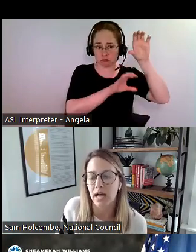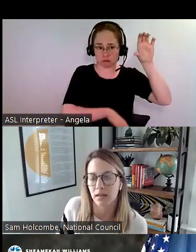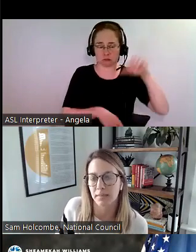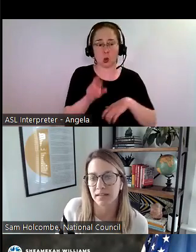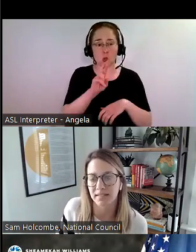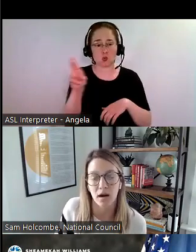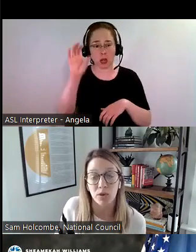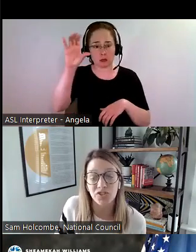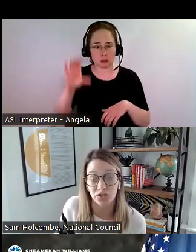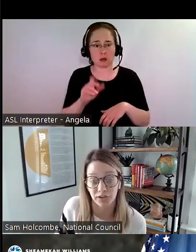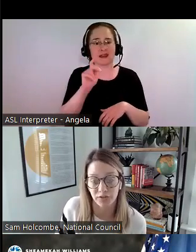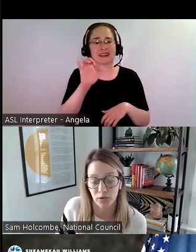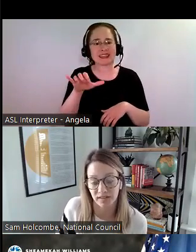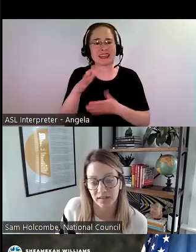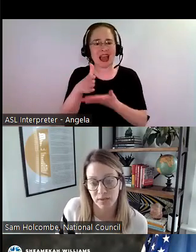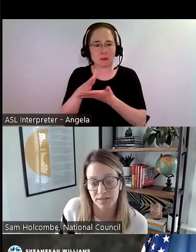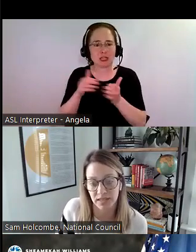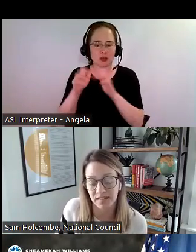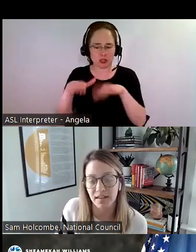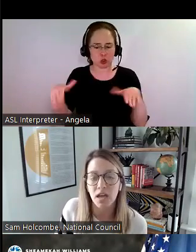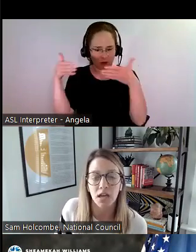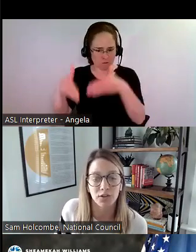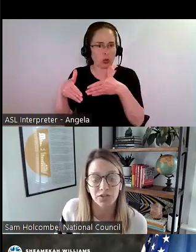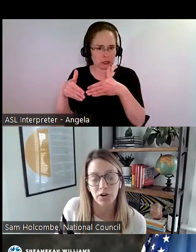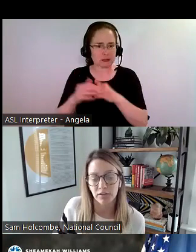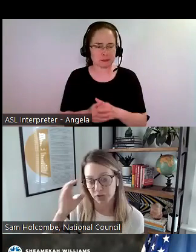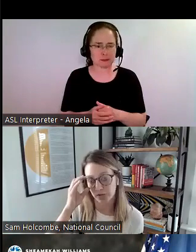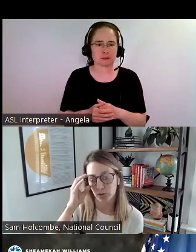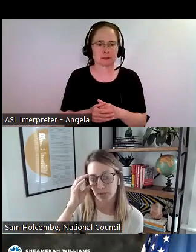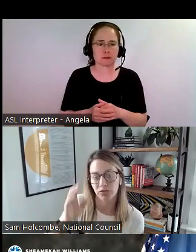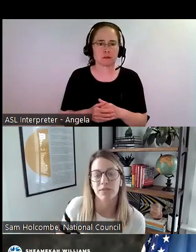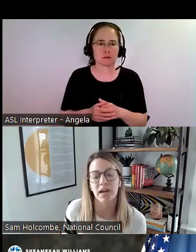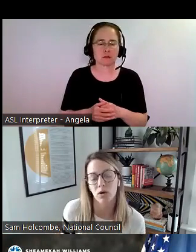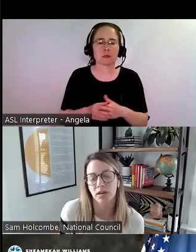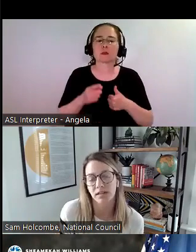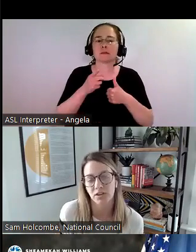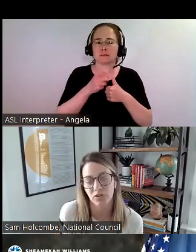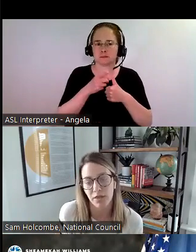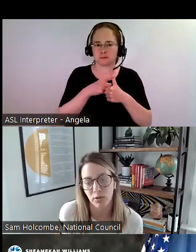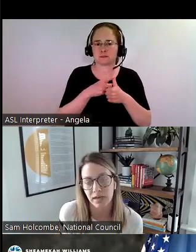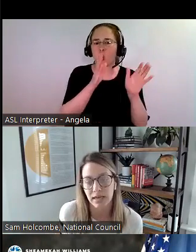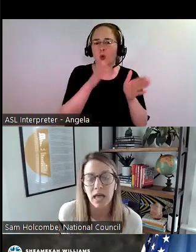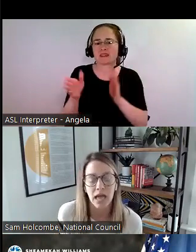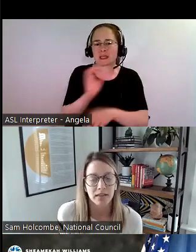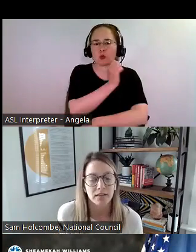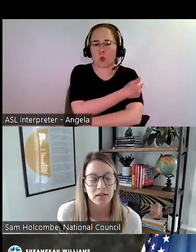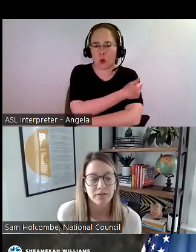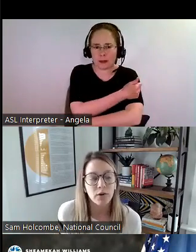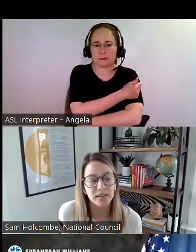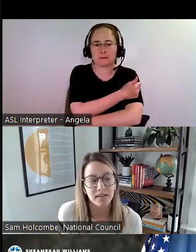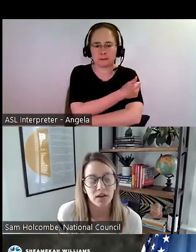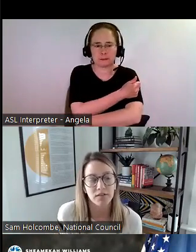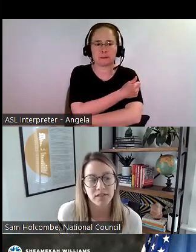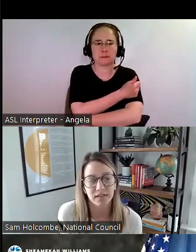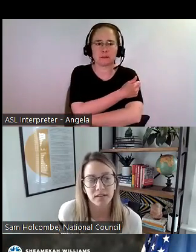right-hand side, key elements with children's focuses within this. So starting first and foremost with that organizational authority,